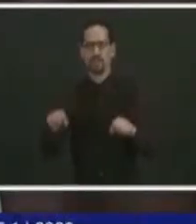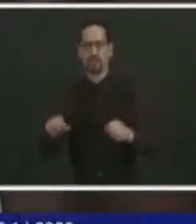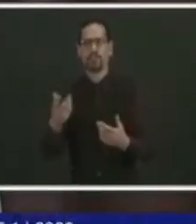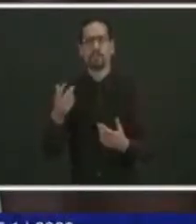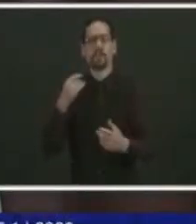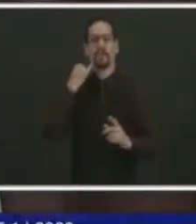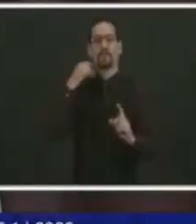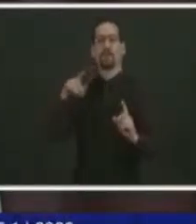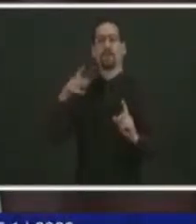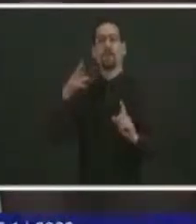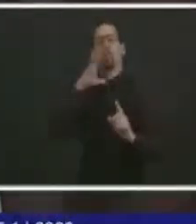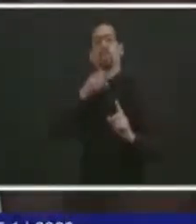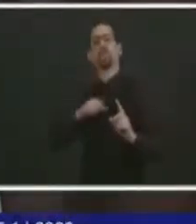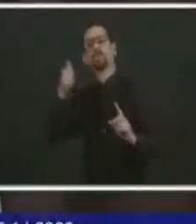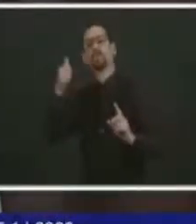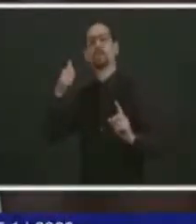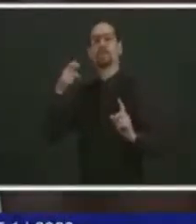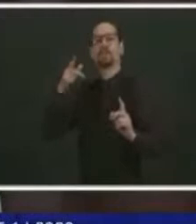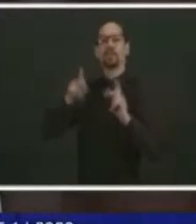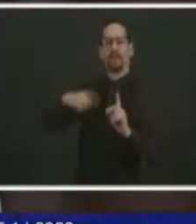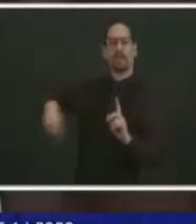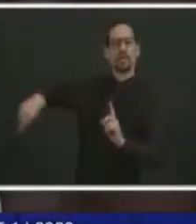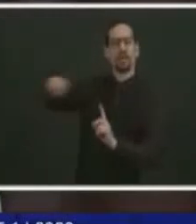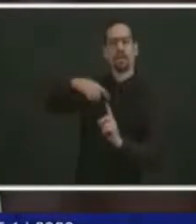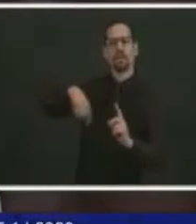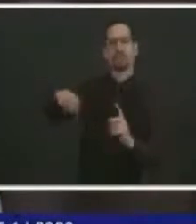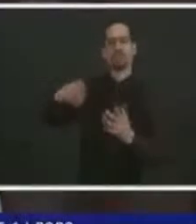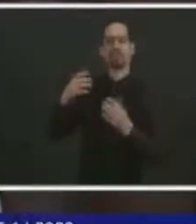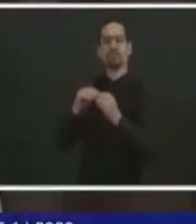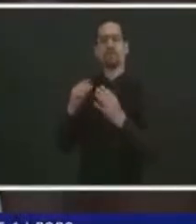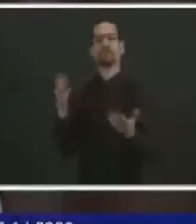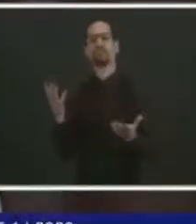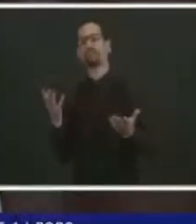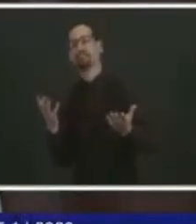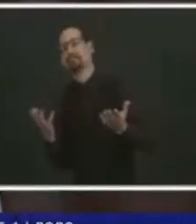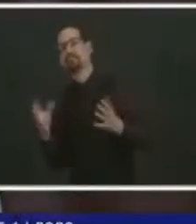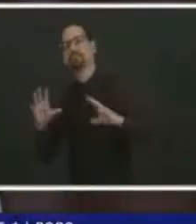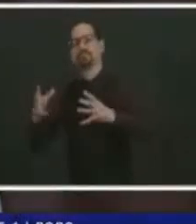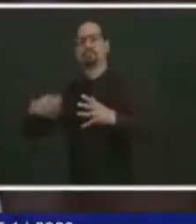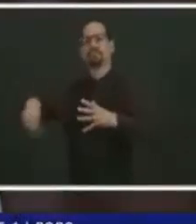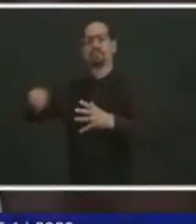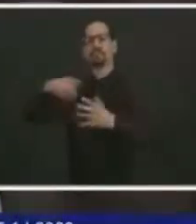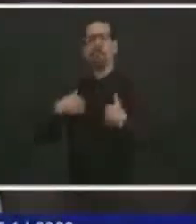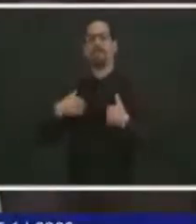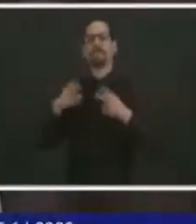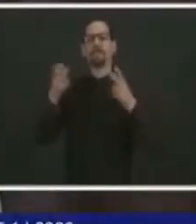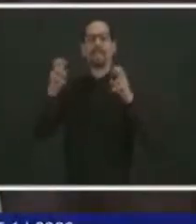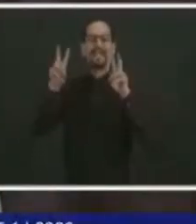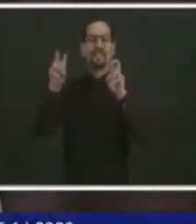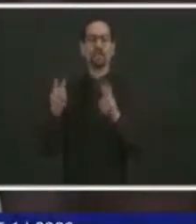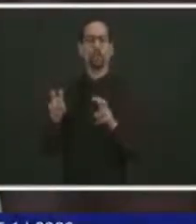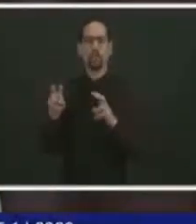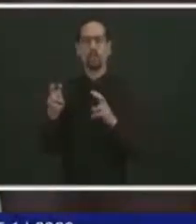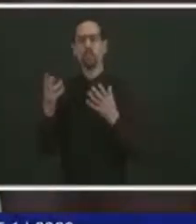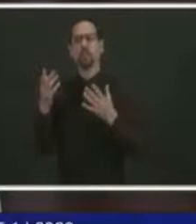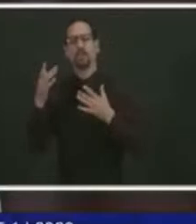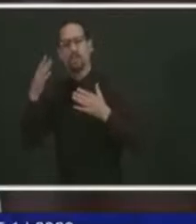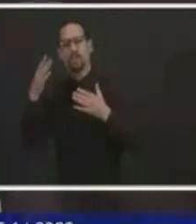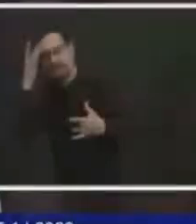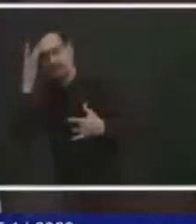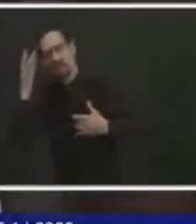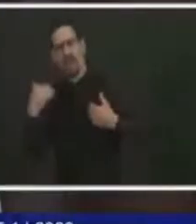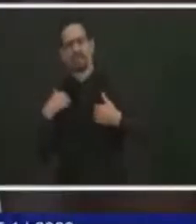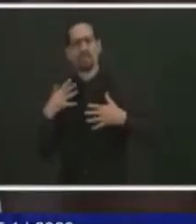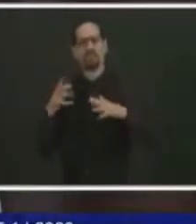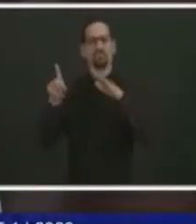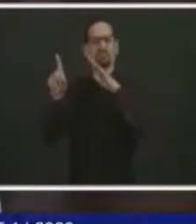is, the more likelihood that they have underlying illnesses, the more they